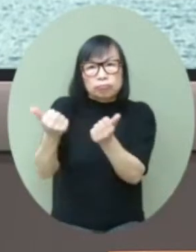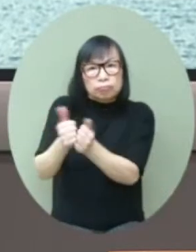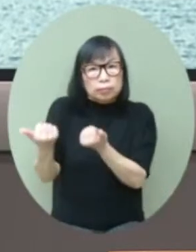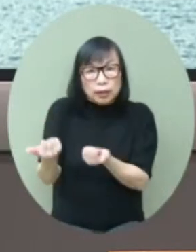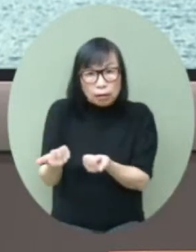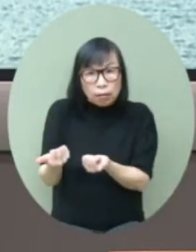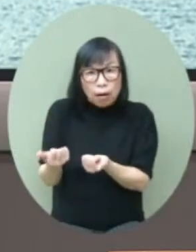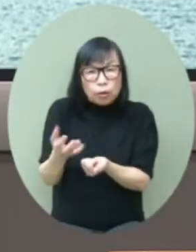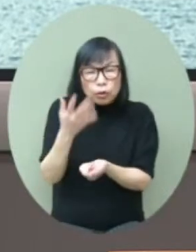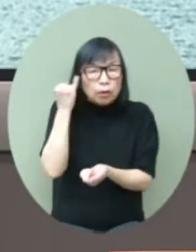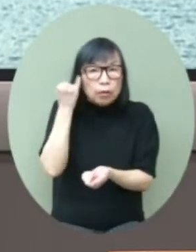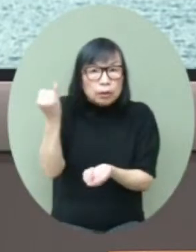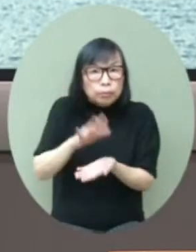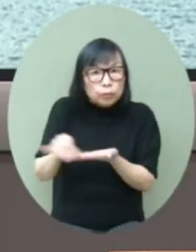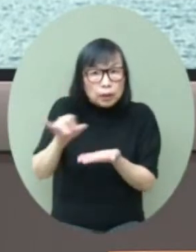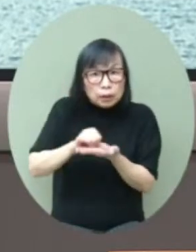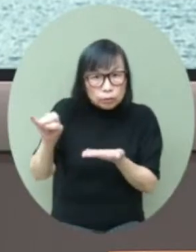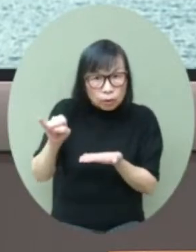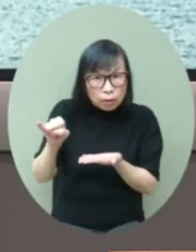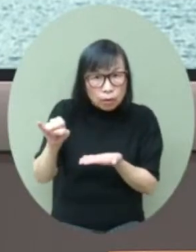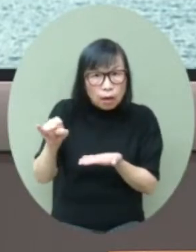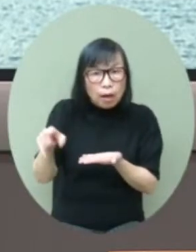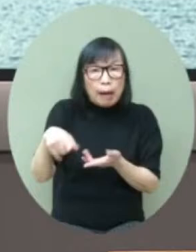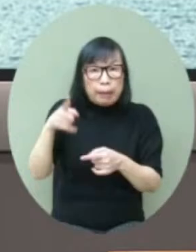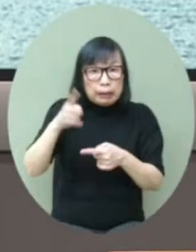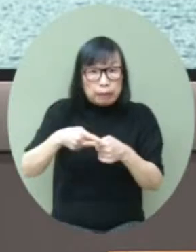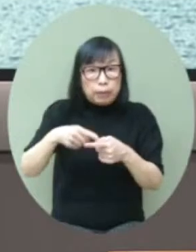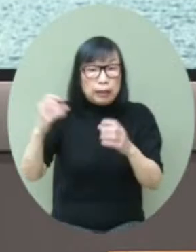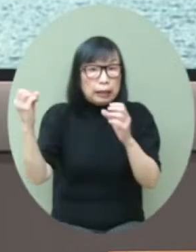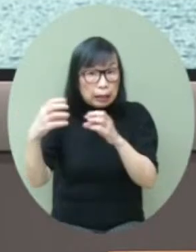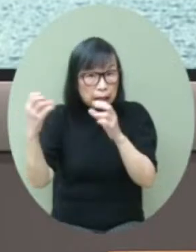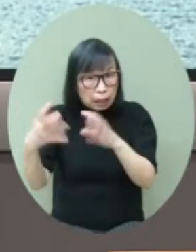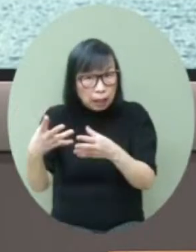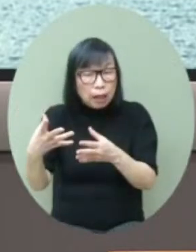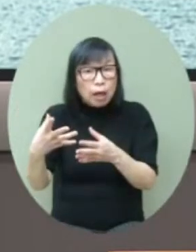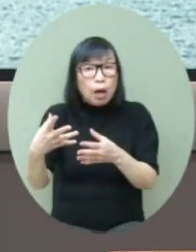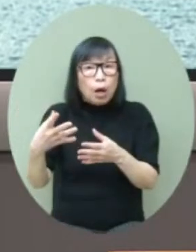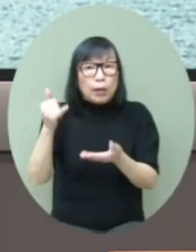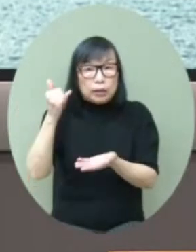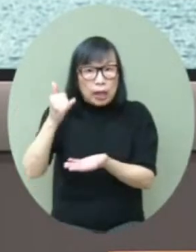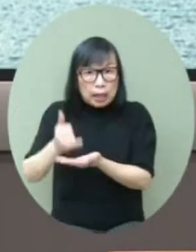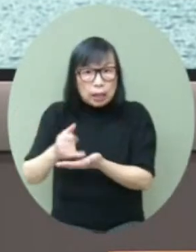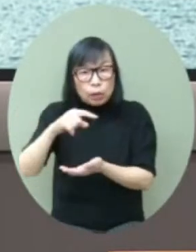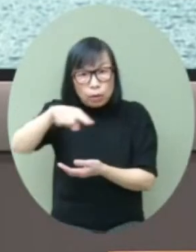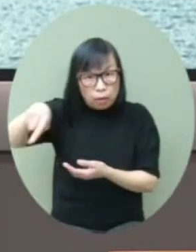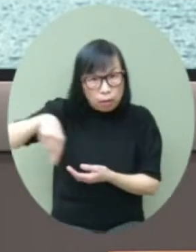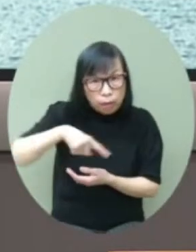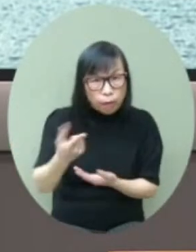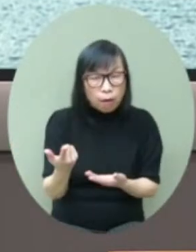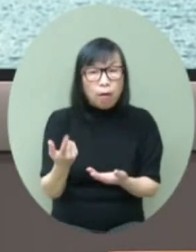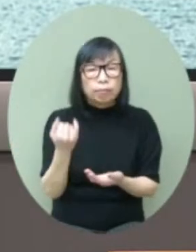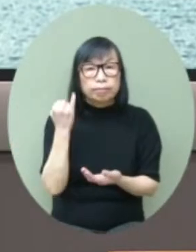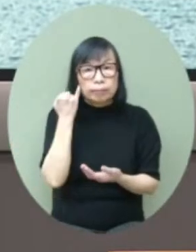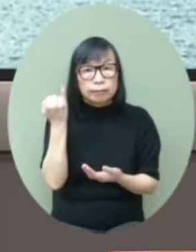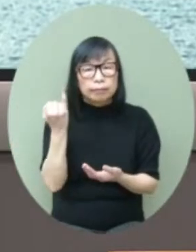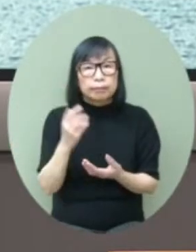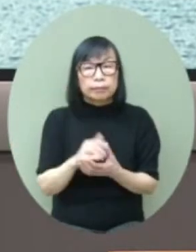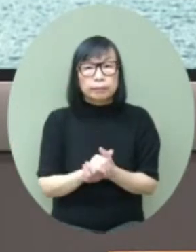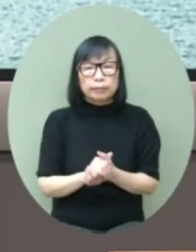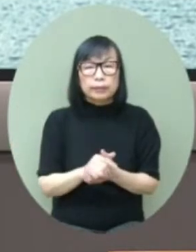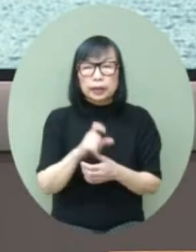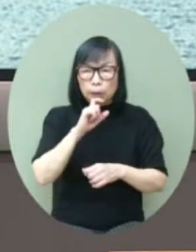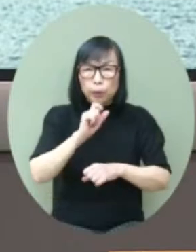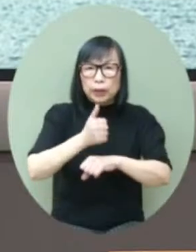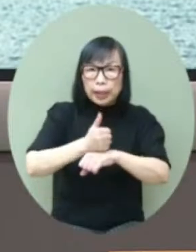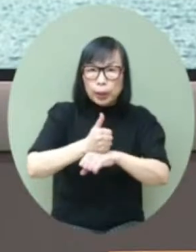not know each other, so we don't know whether or not there have been any exchanges between the two, or were they in the same